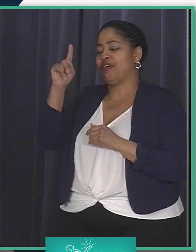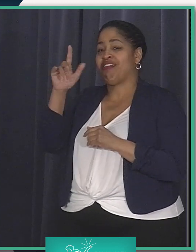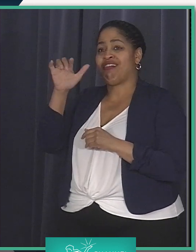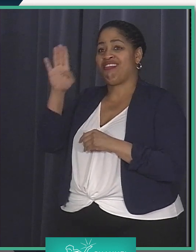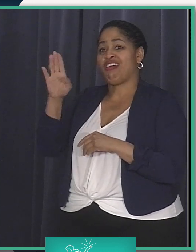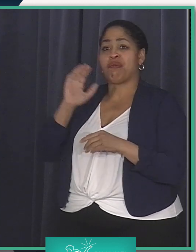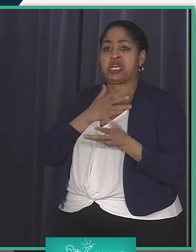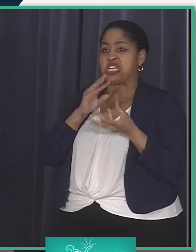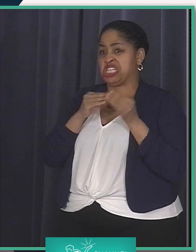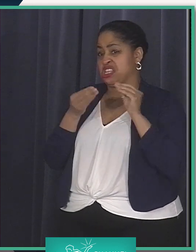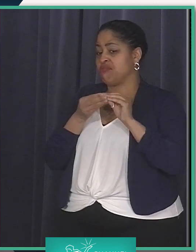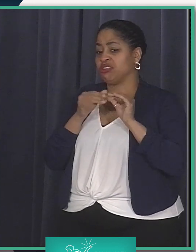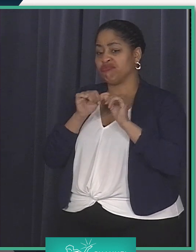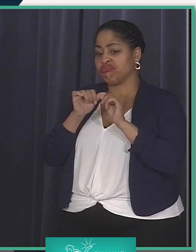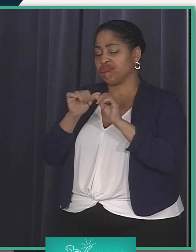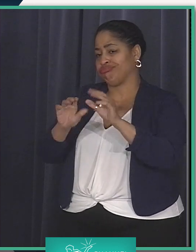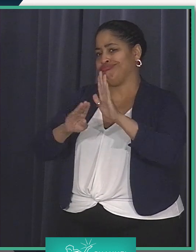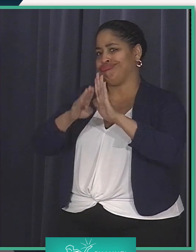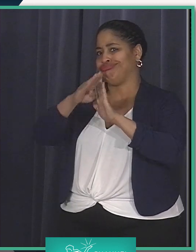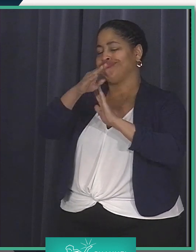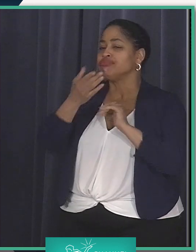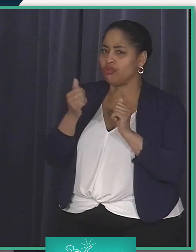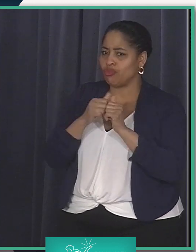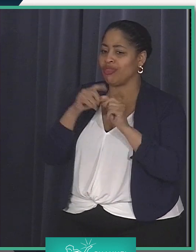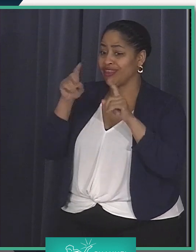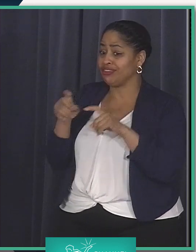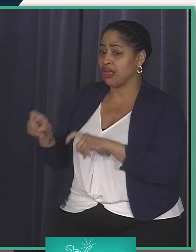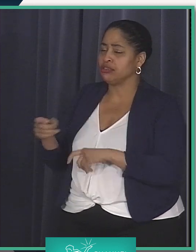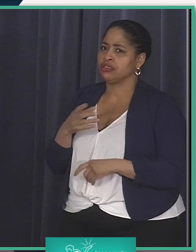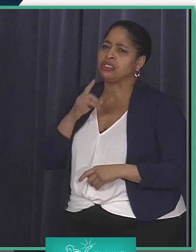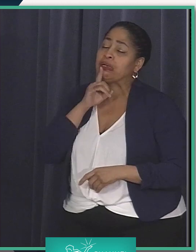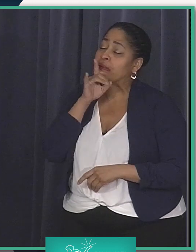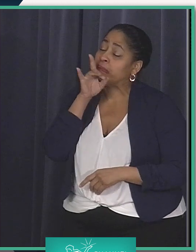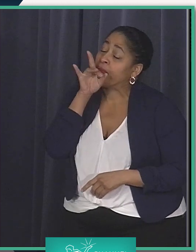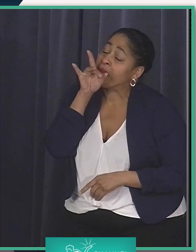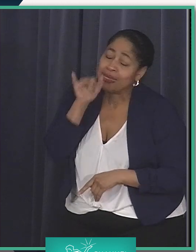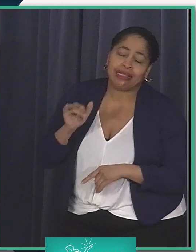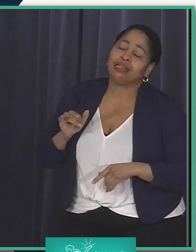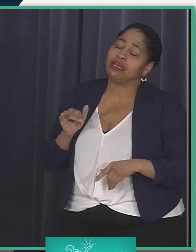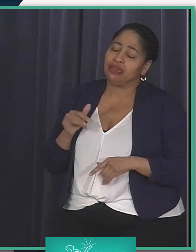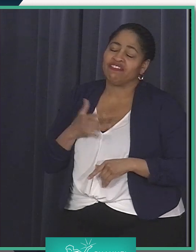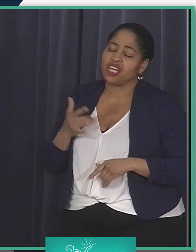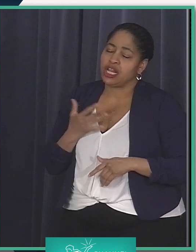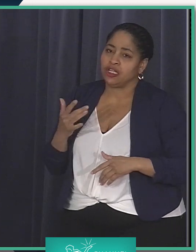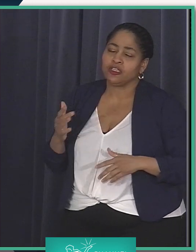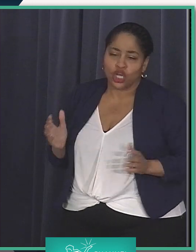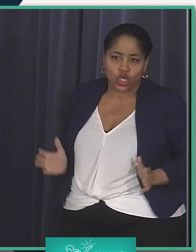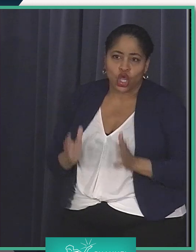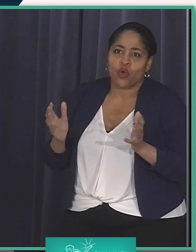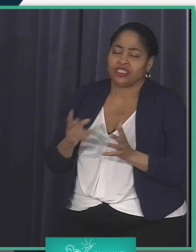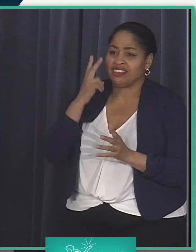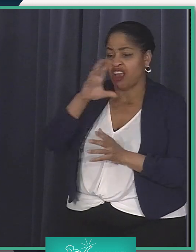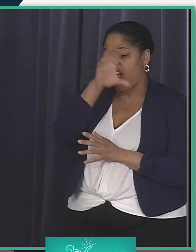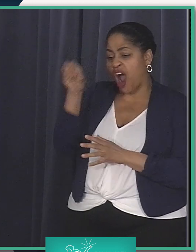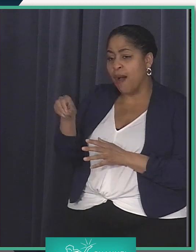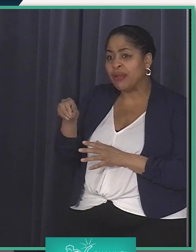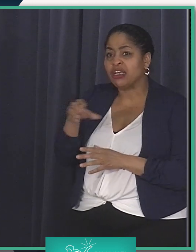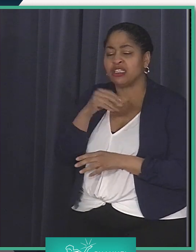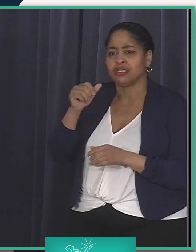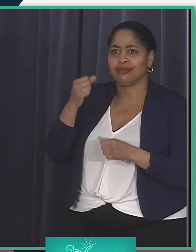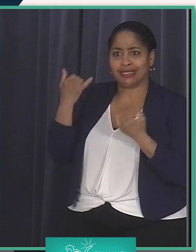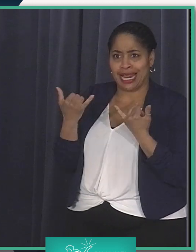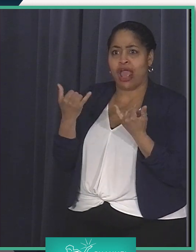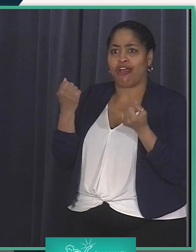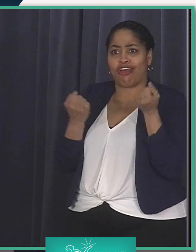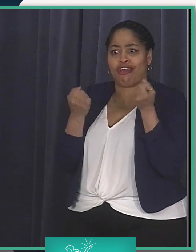numbers continue to climb, and it's really encouraging to see the companies, including the auto companies, now